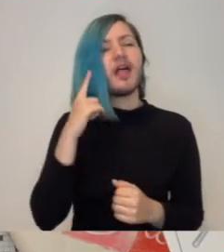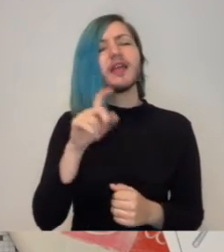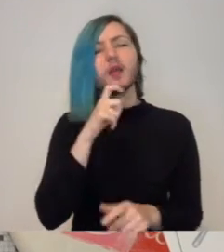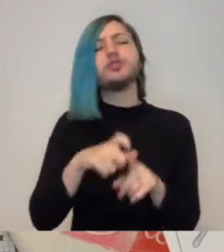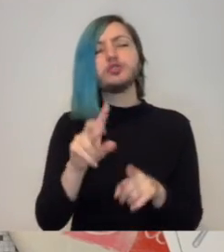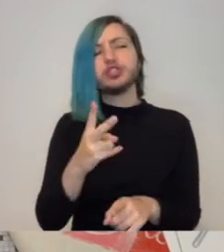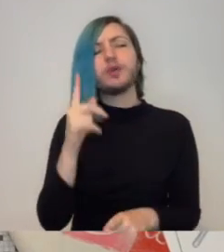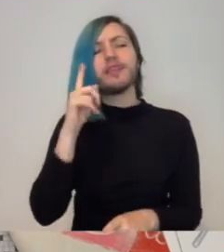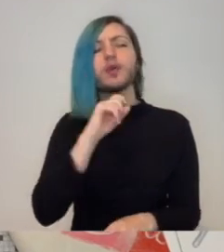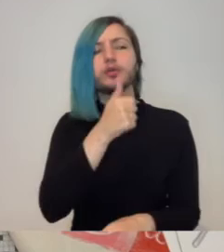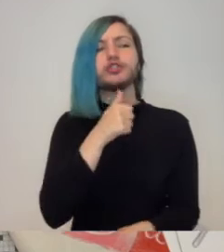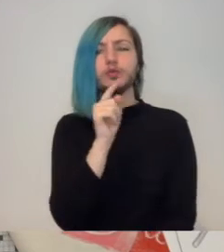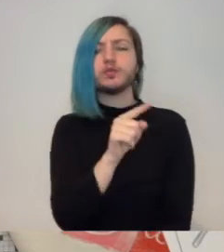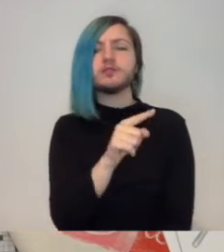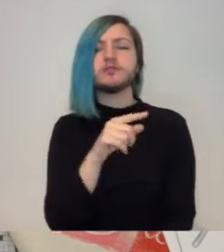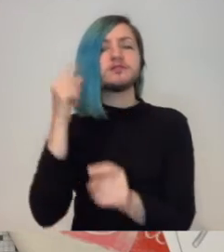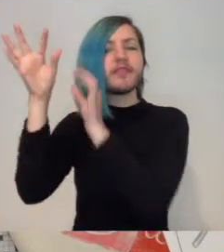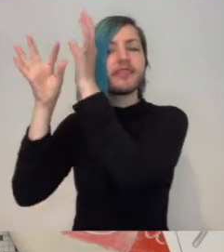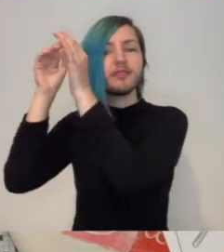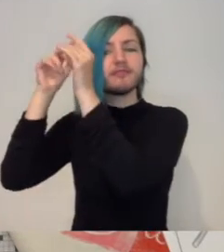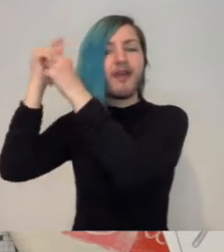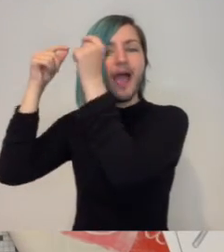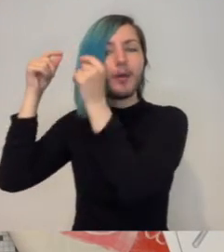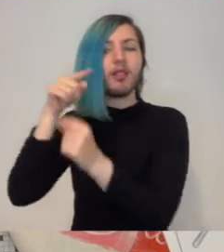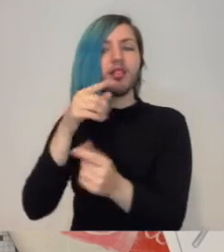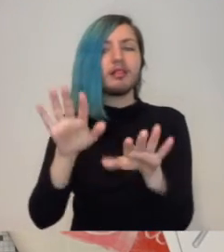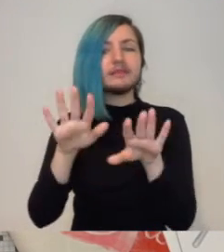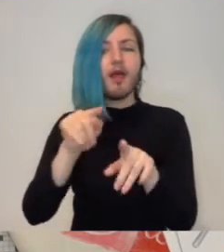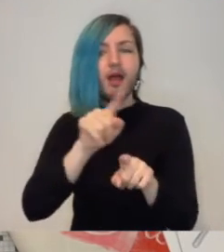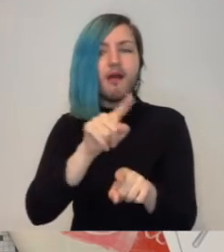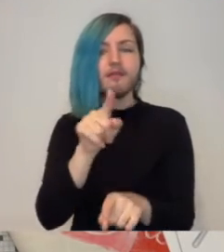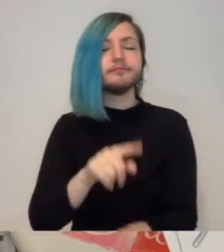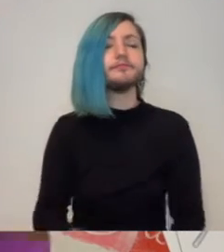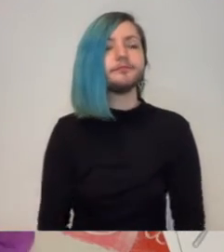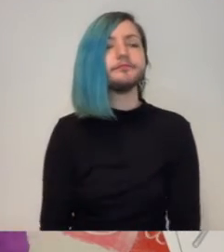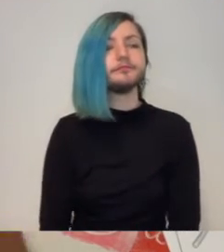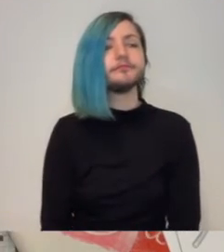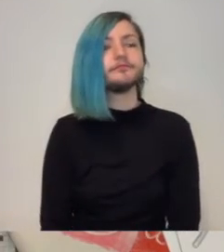I think I'm gonna use a hair bubble as well. It's quite similar.